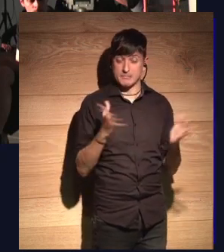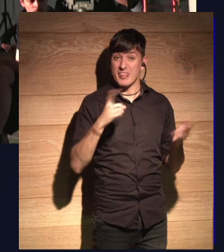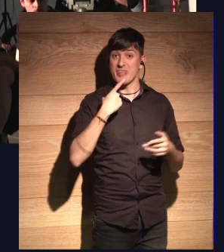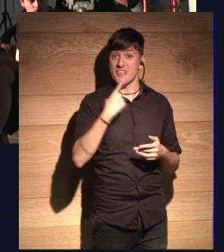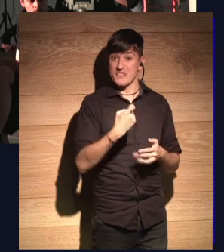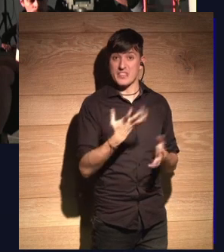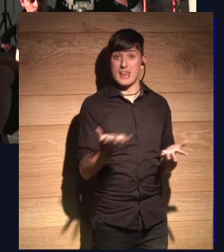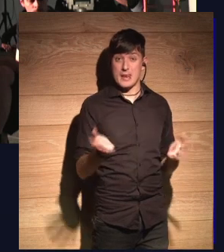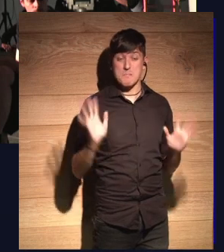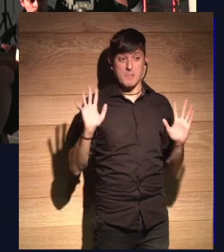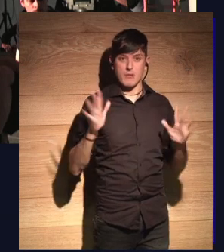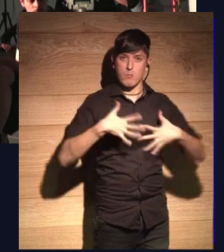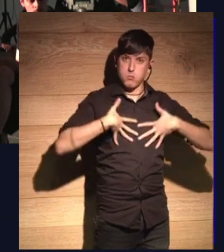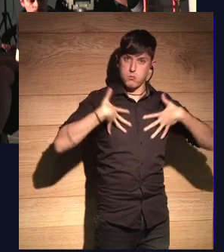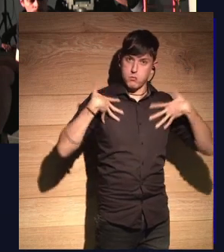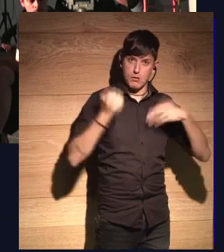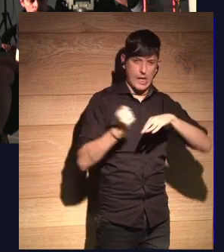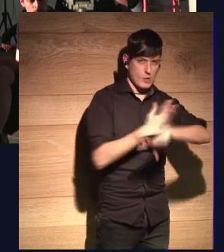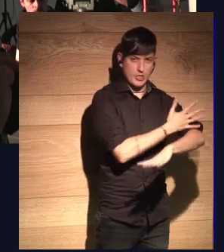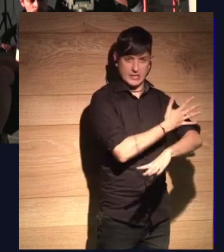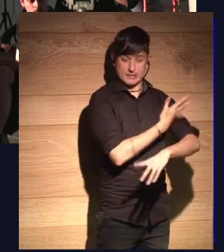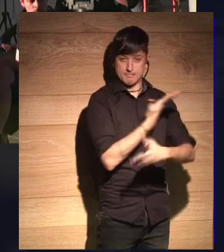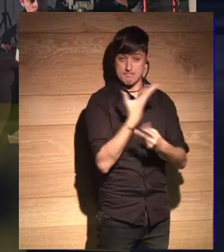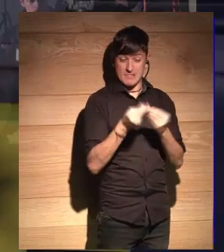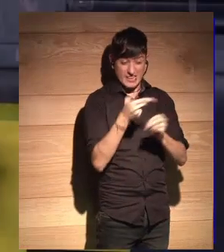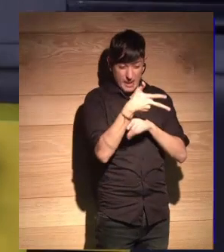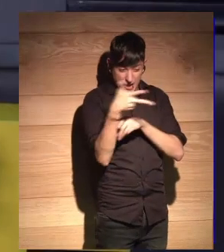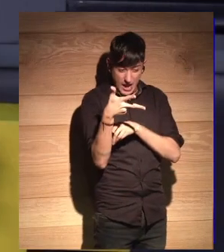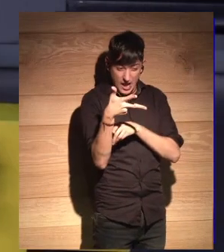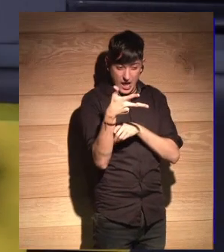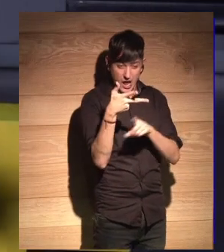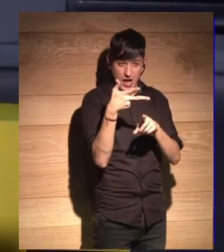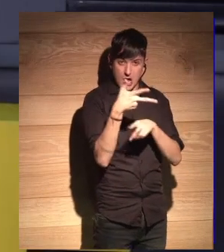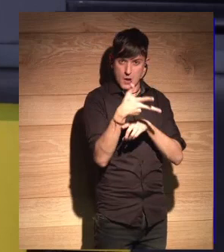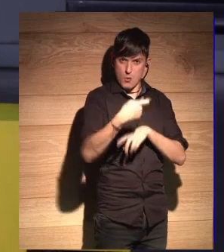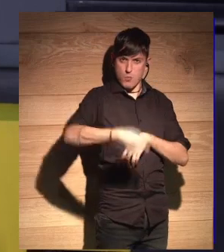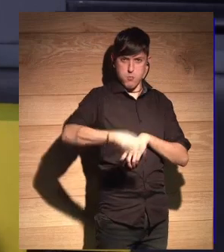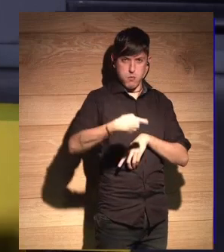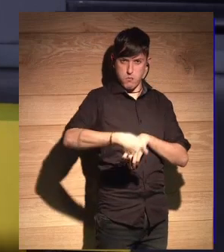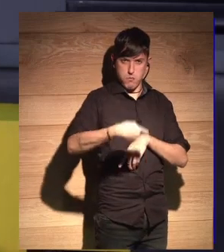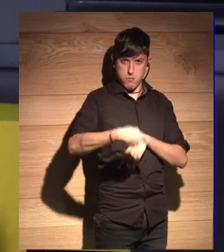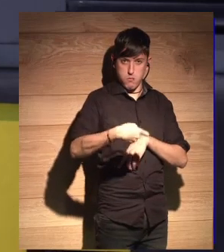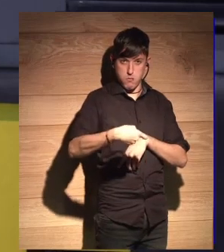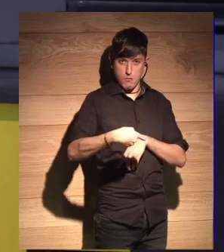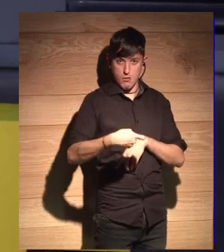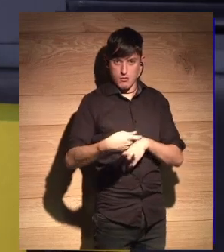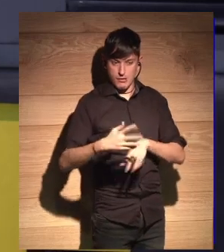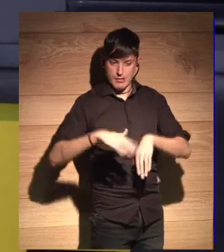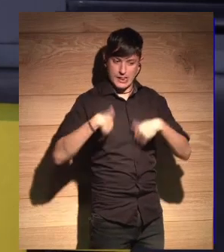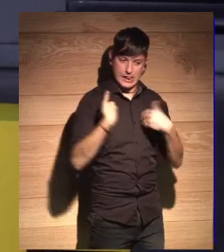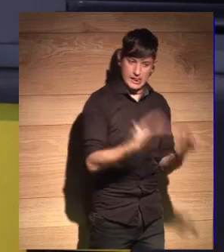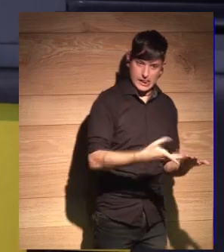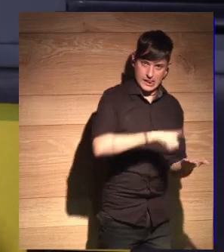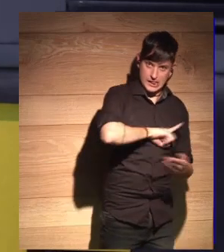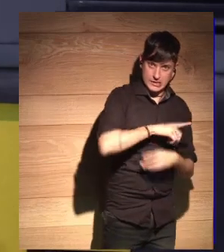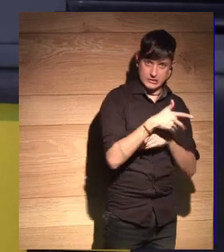get a very expensive camera, which I had donated, to be choreographed and